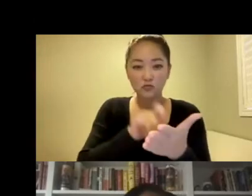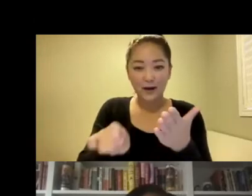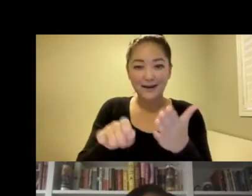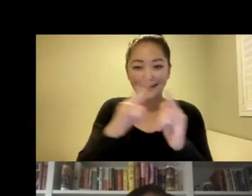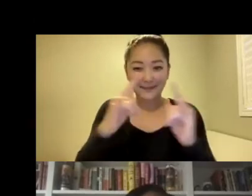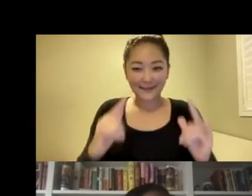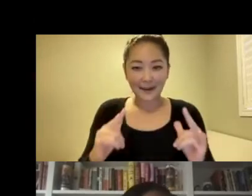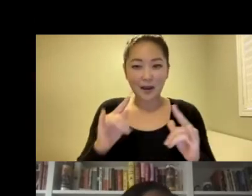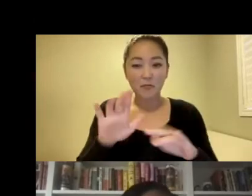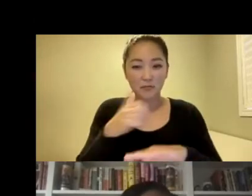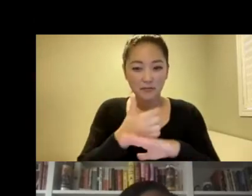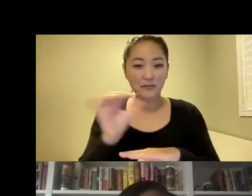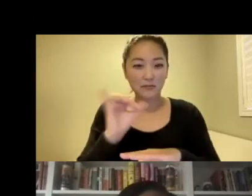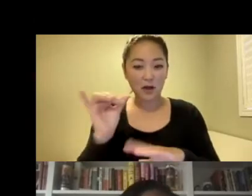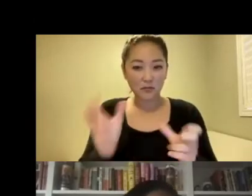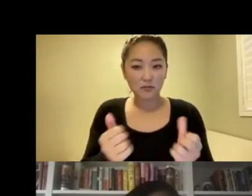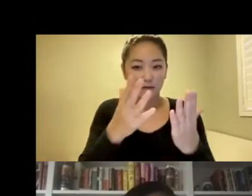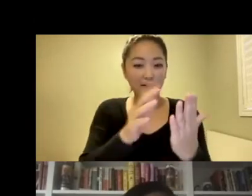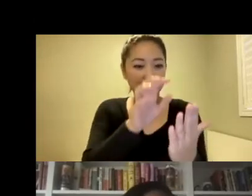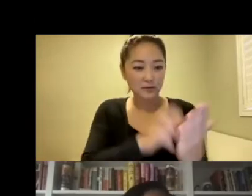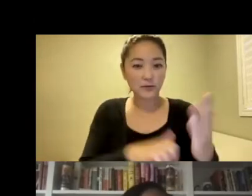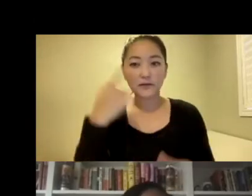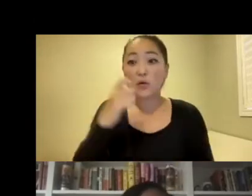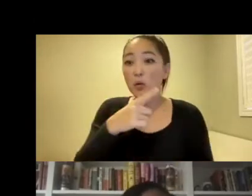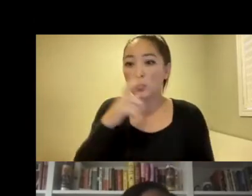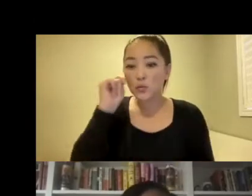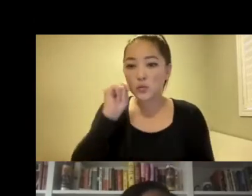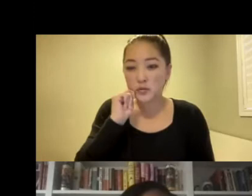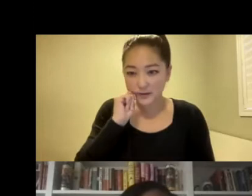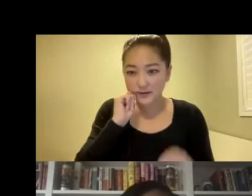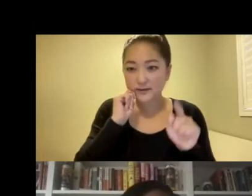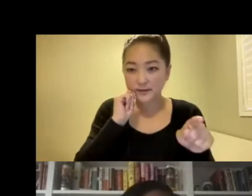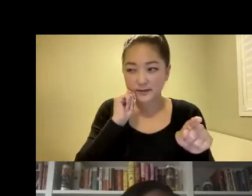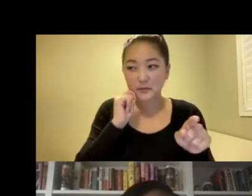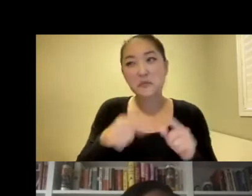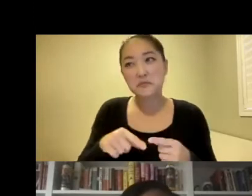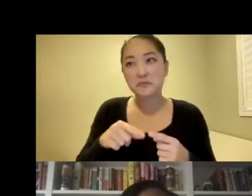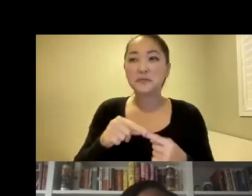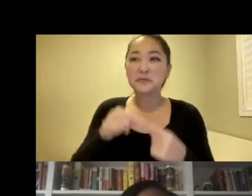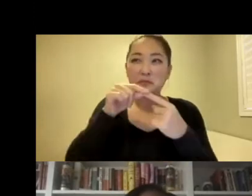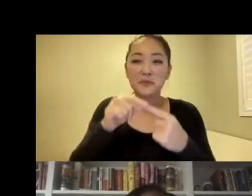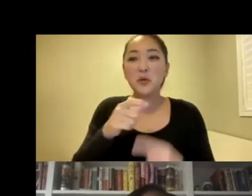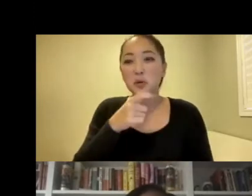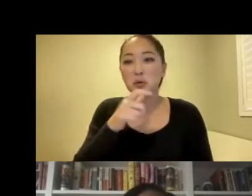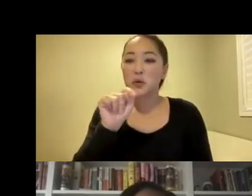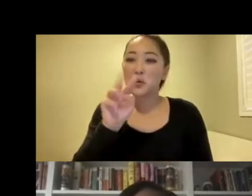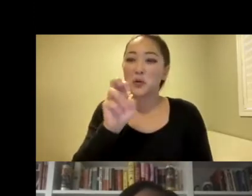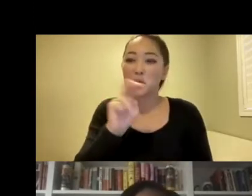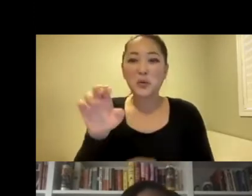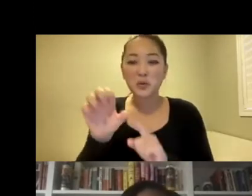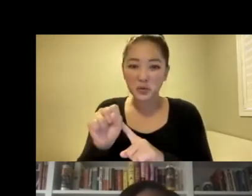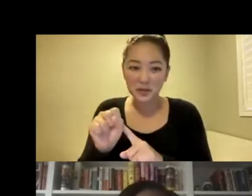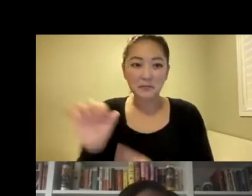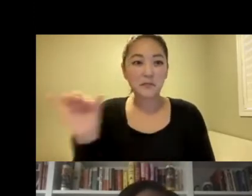out with a script for young audiences there for teens, currently for tweens. And then I was